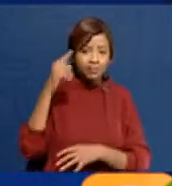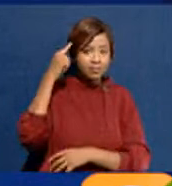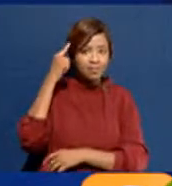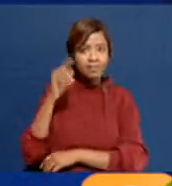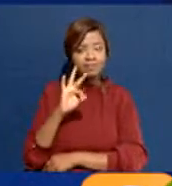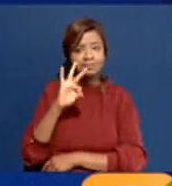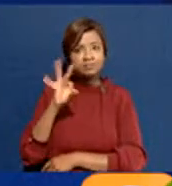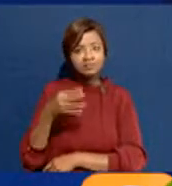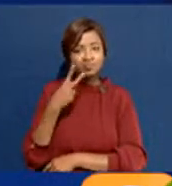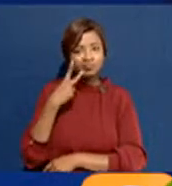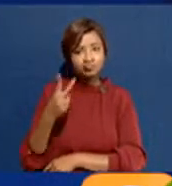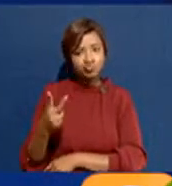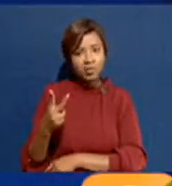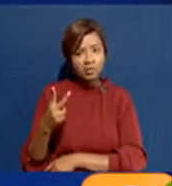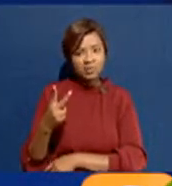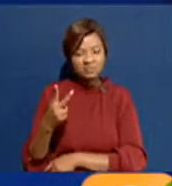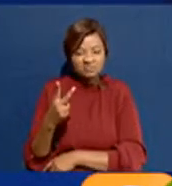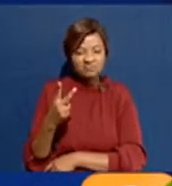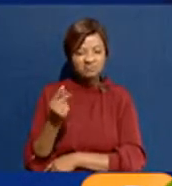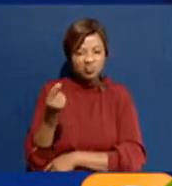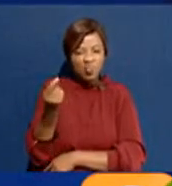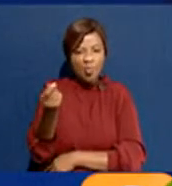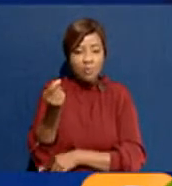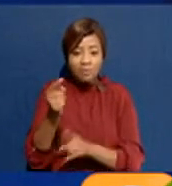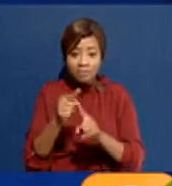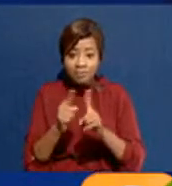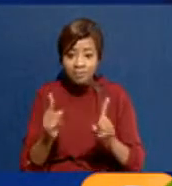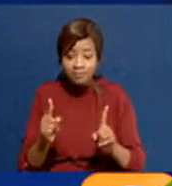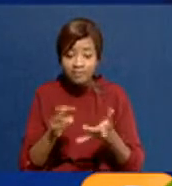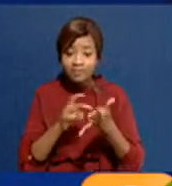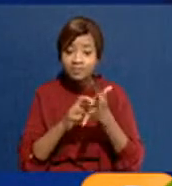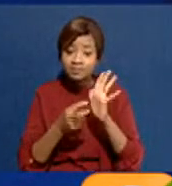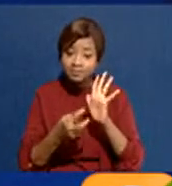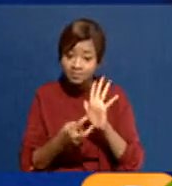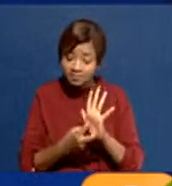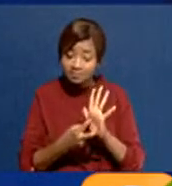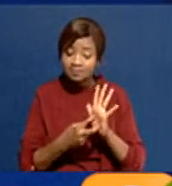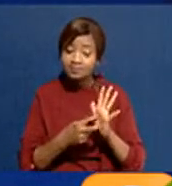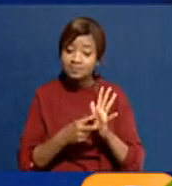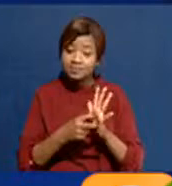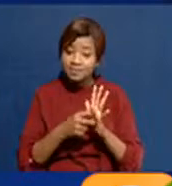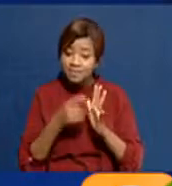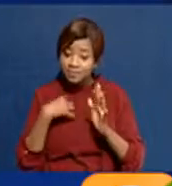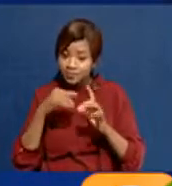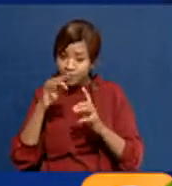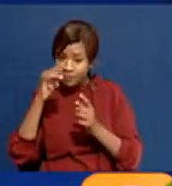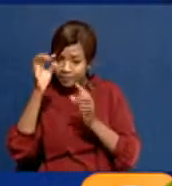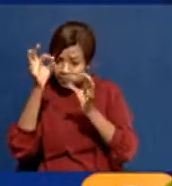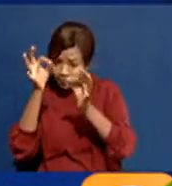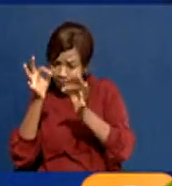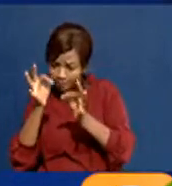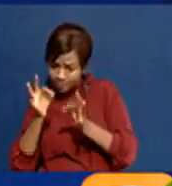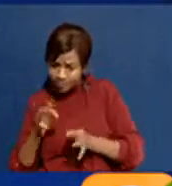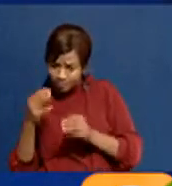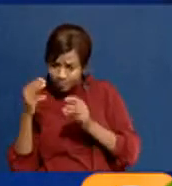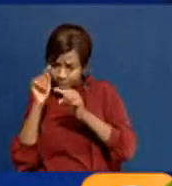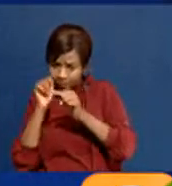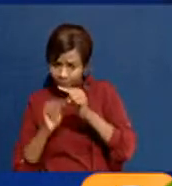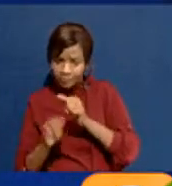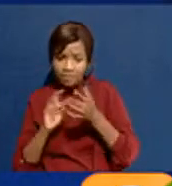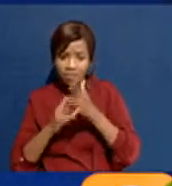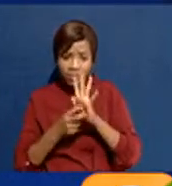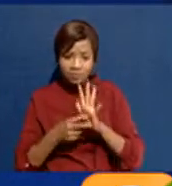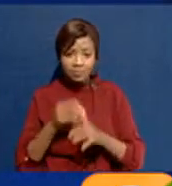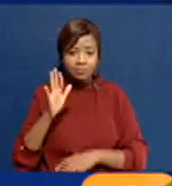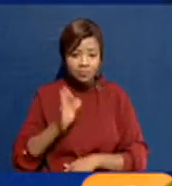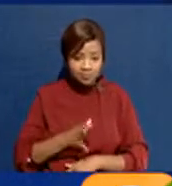it down, it's about nine women dying every day. Yesterday was Eid, nine women died. Today, amongst those women who went